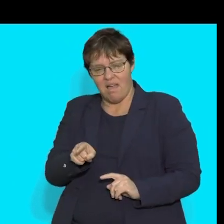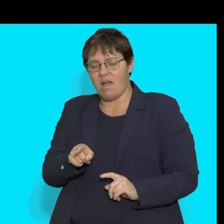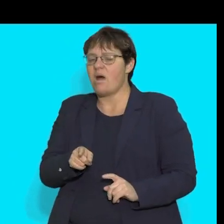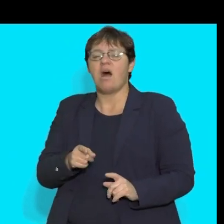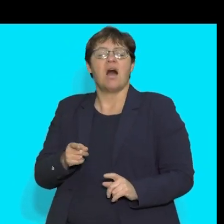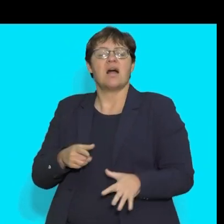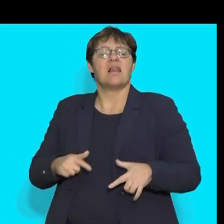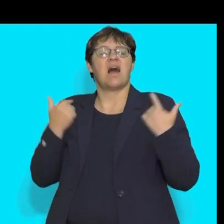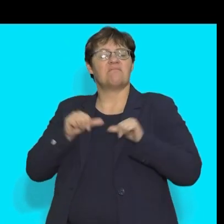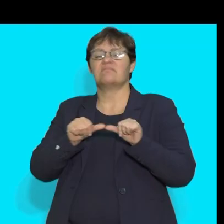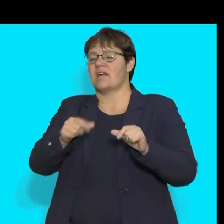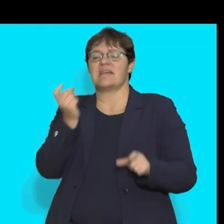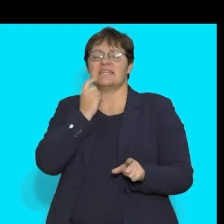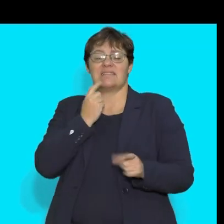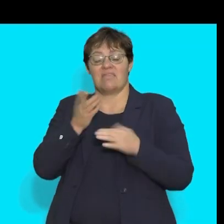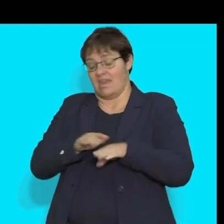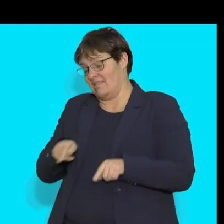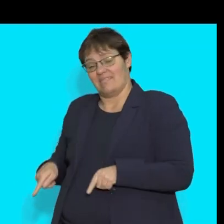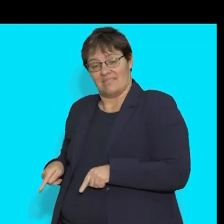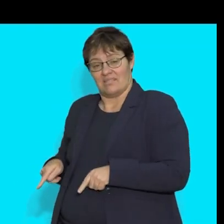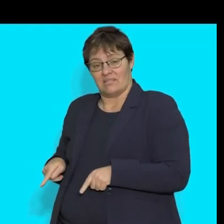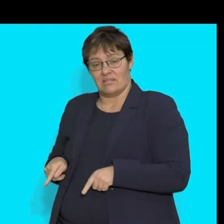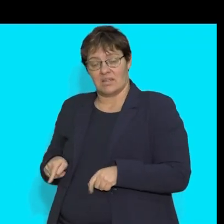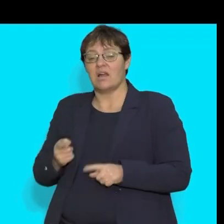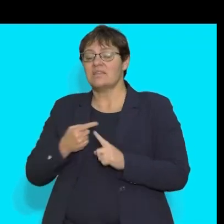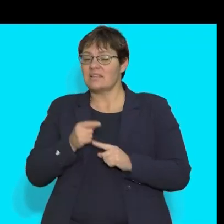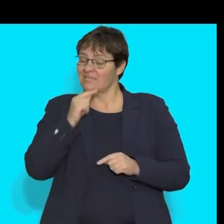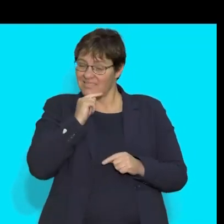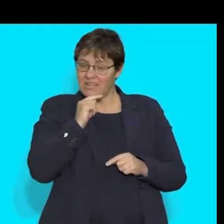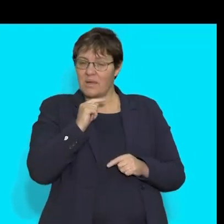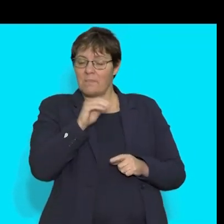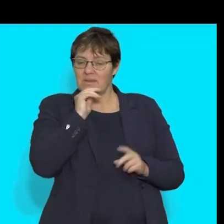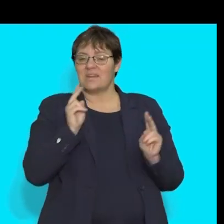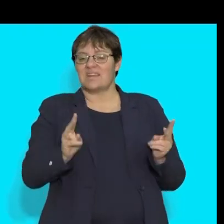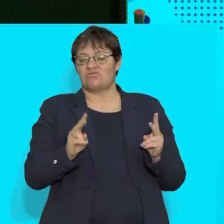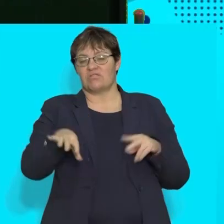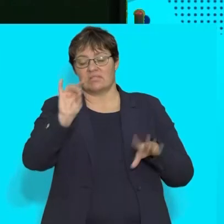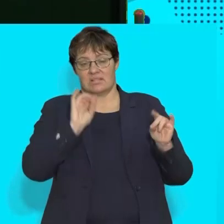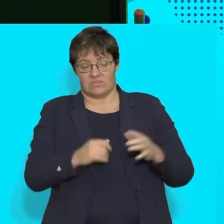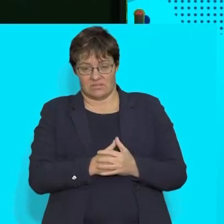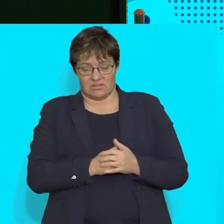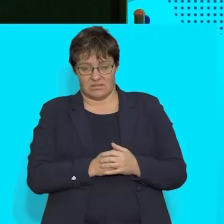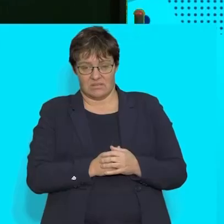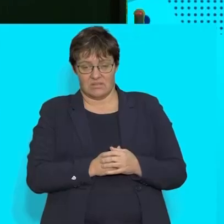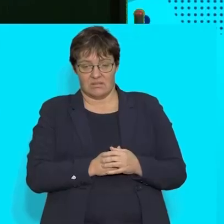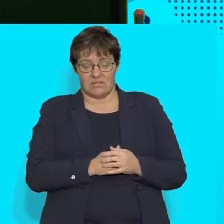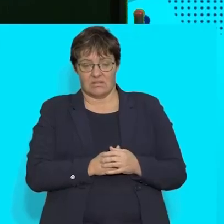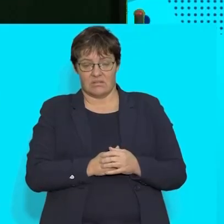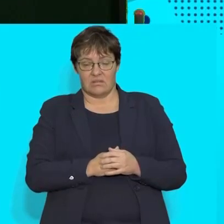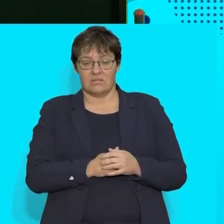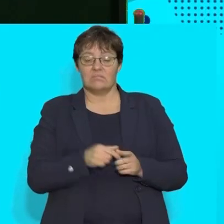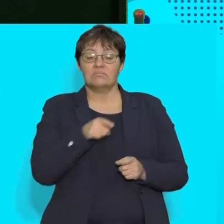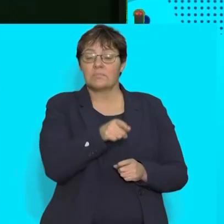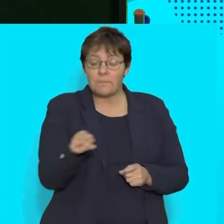to survive and reproduce. And so that is essentially what underpins natural selection. Those individuals